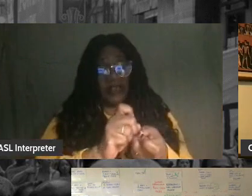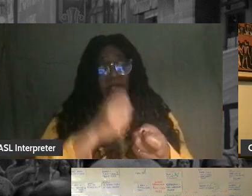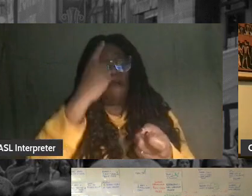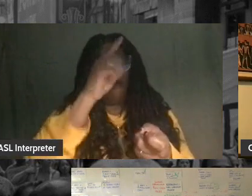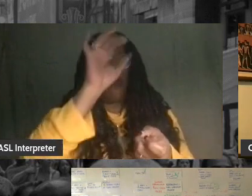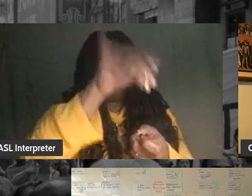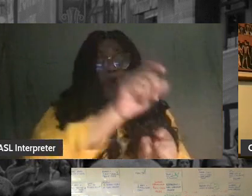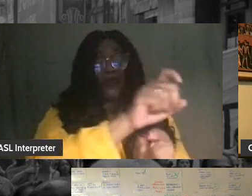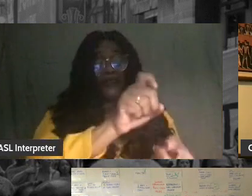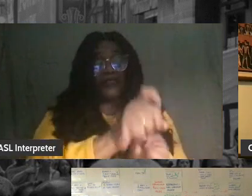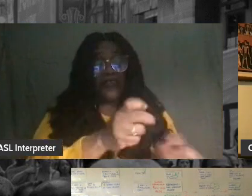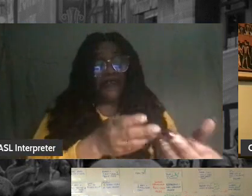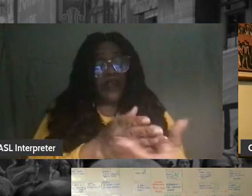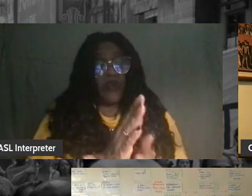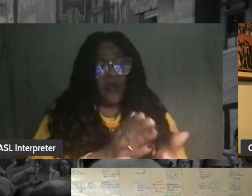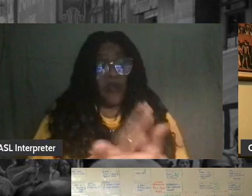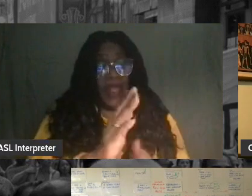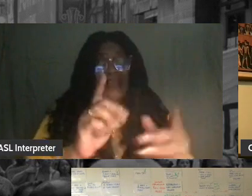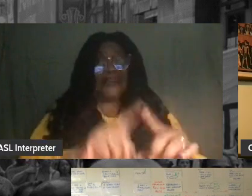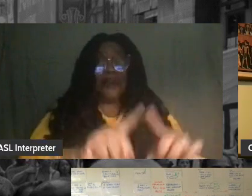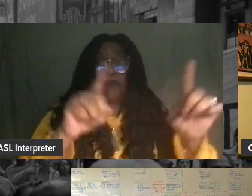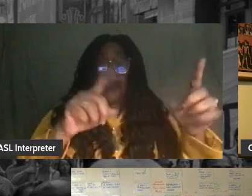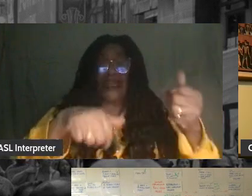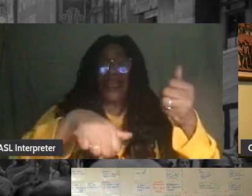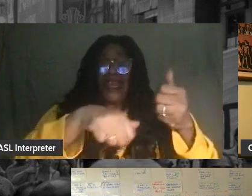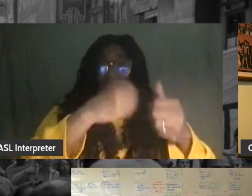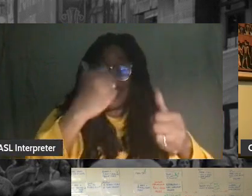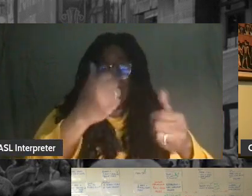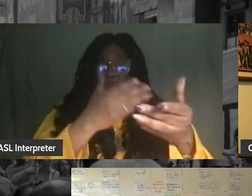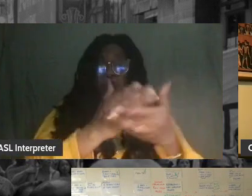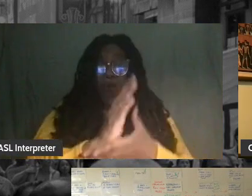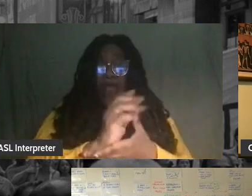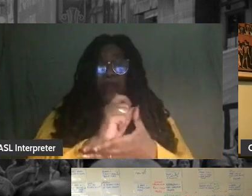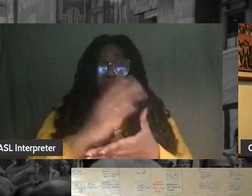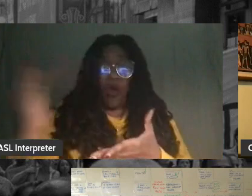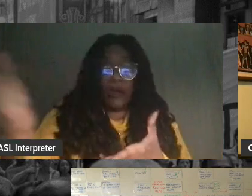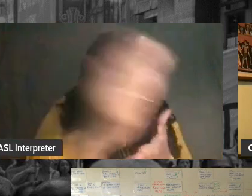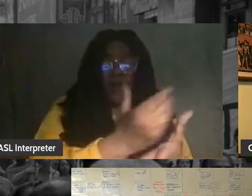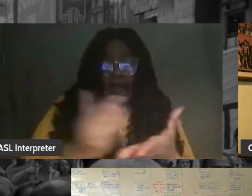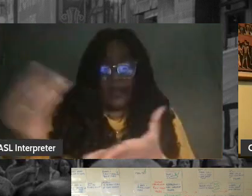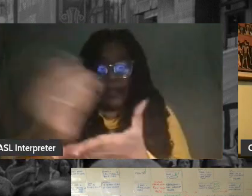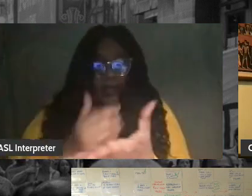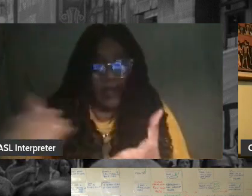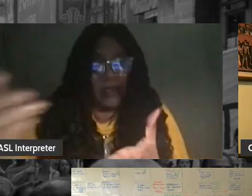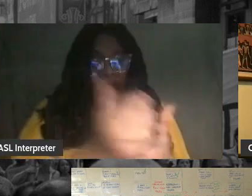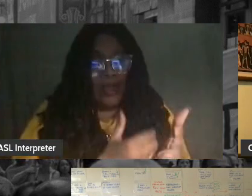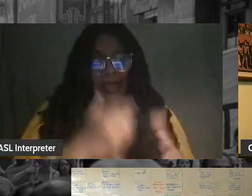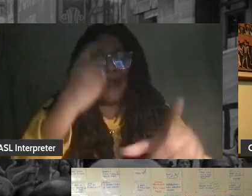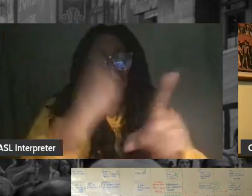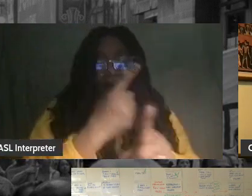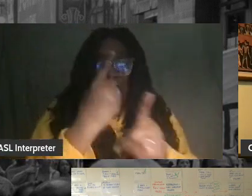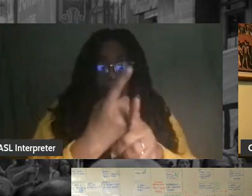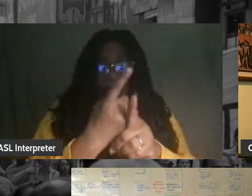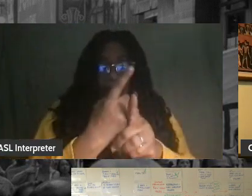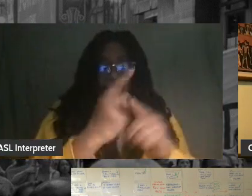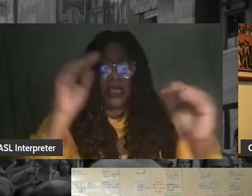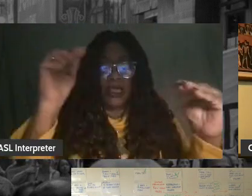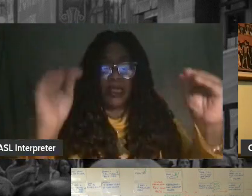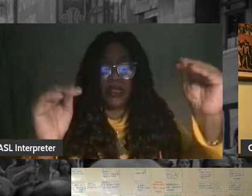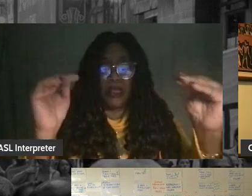but making sure that each one of those rights or the collection of those rights are are properly valued.